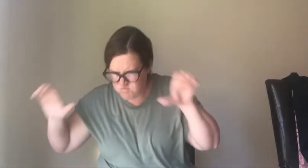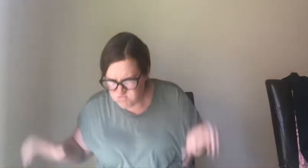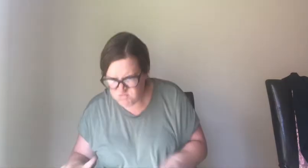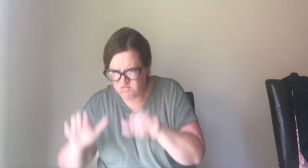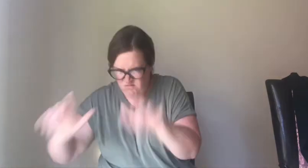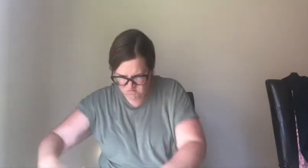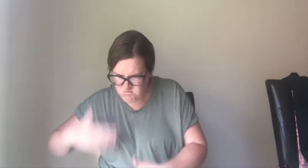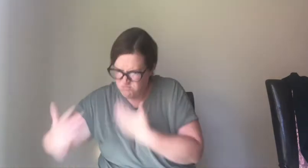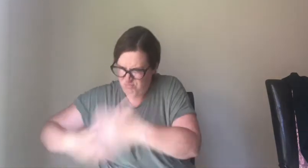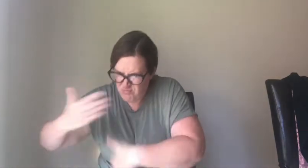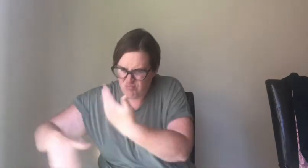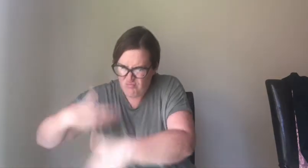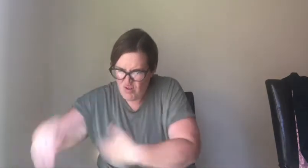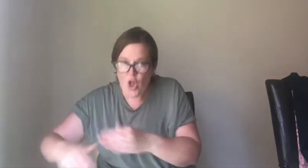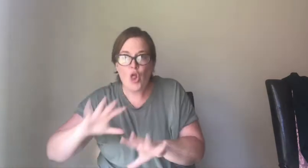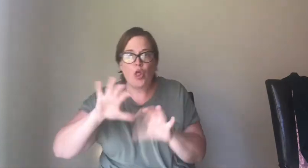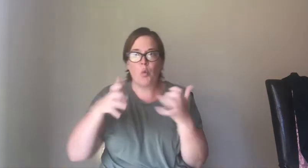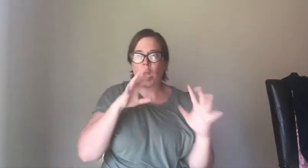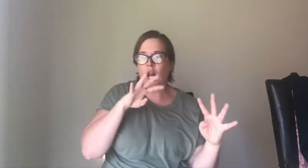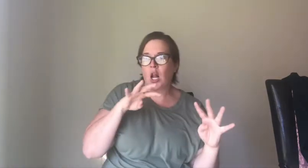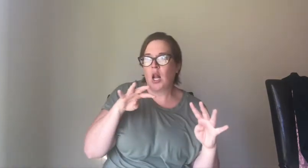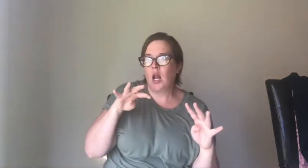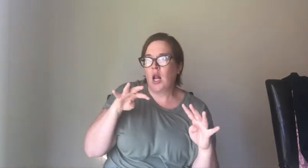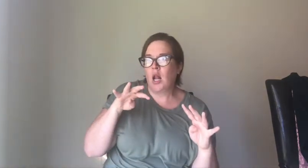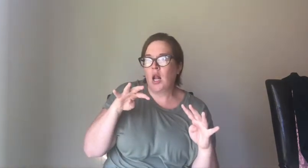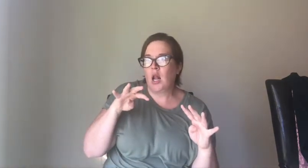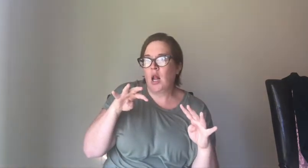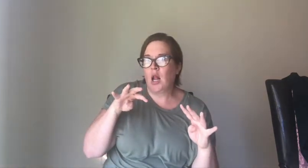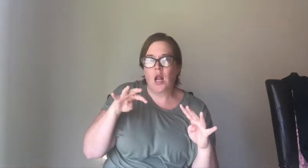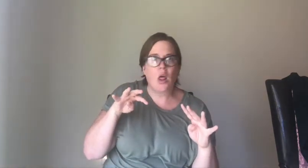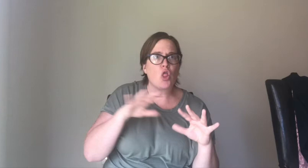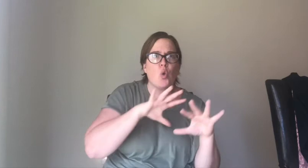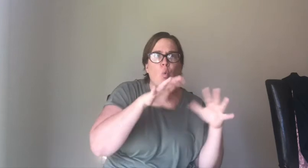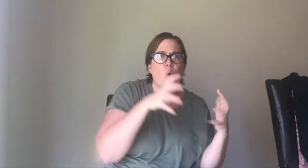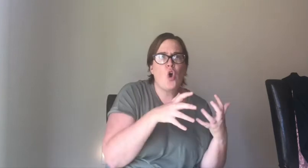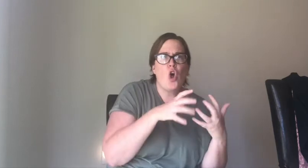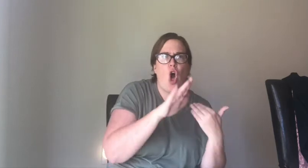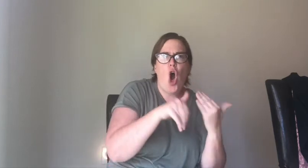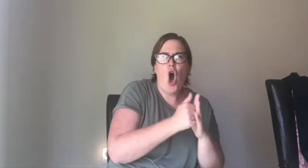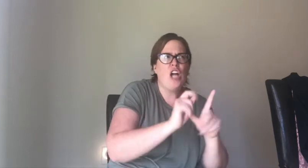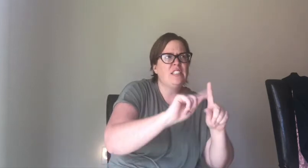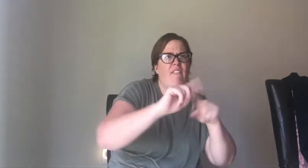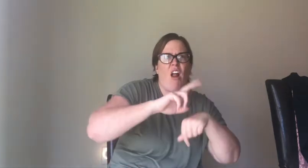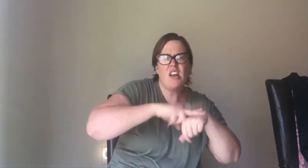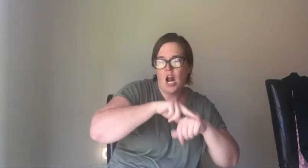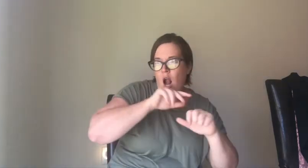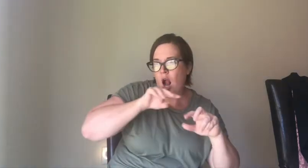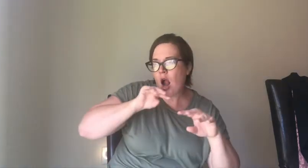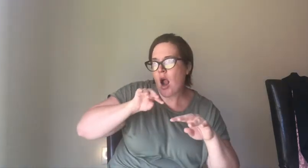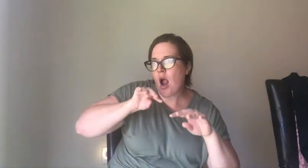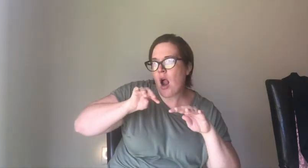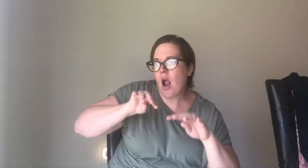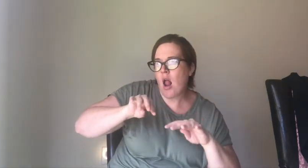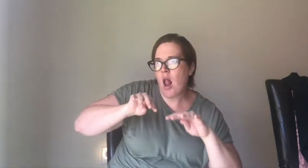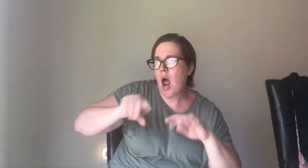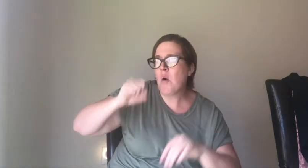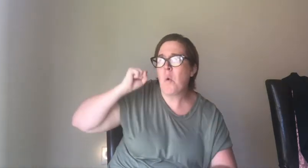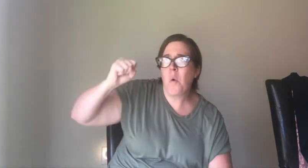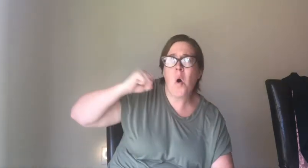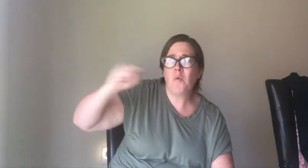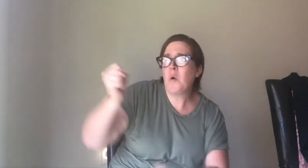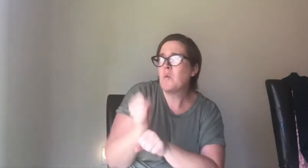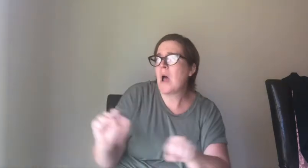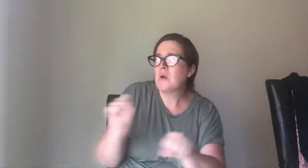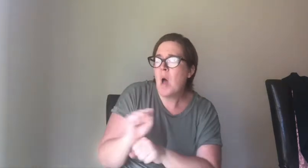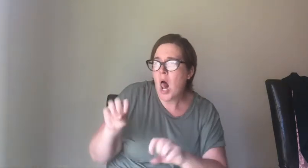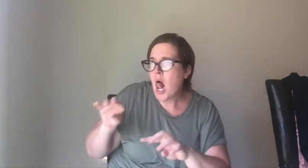in to explore and have a good time. But what happened is flash flood waters rose quickly, and they got trapped inside this cave. So where they were actually